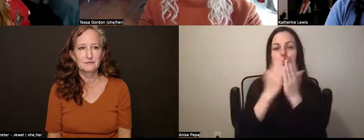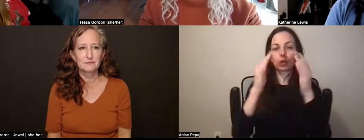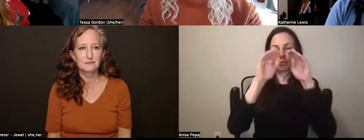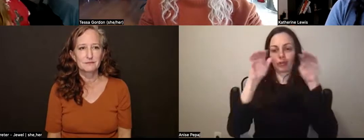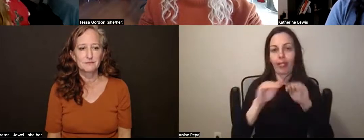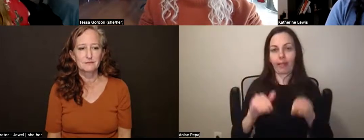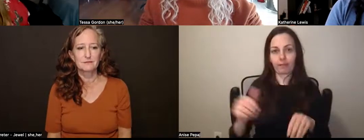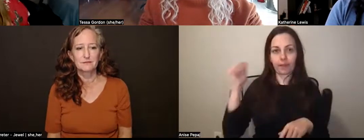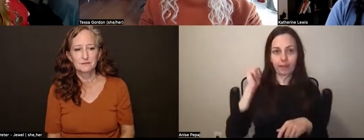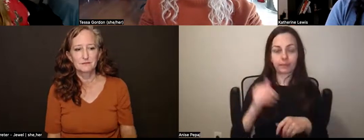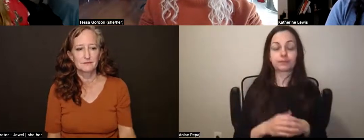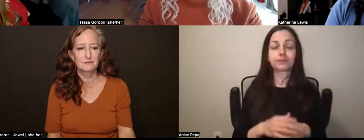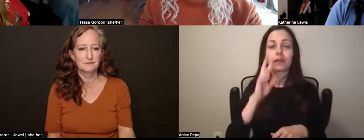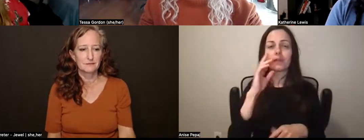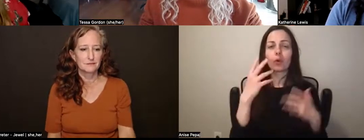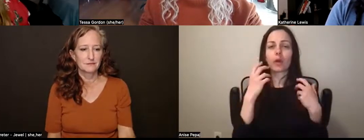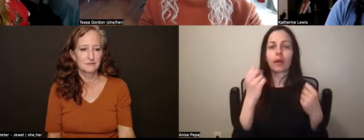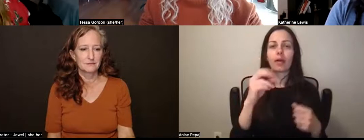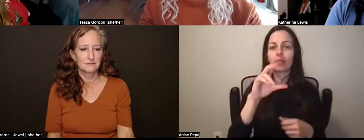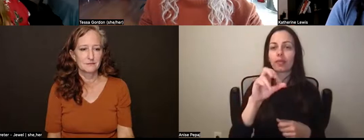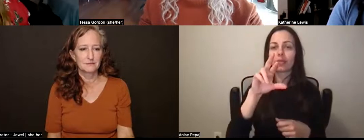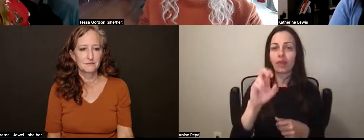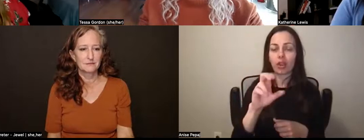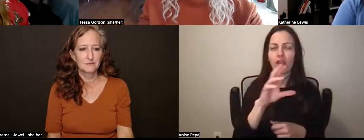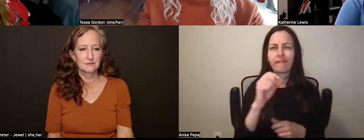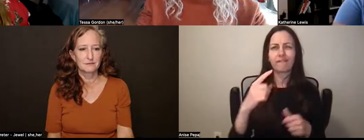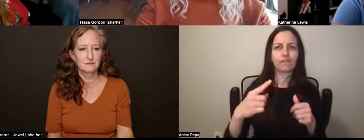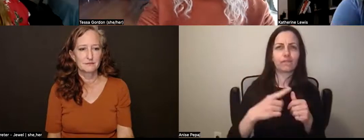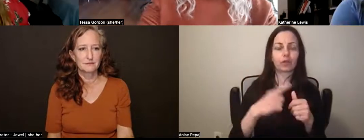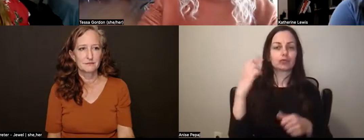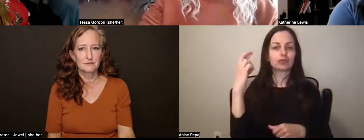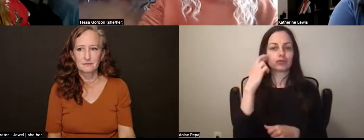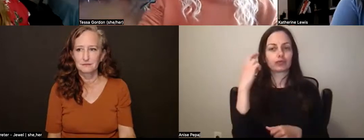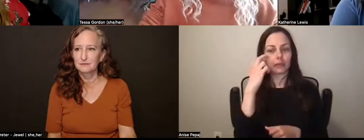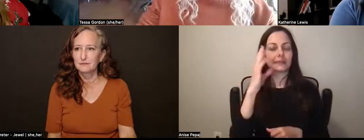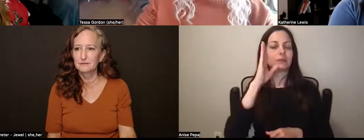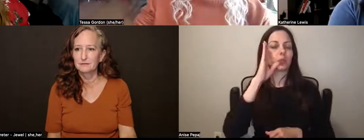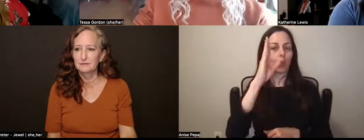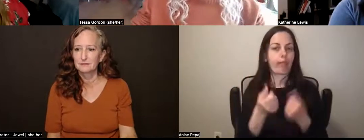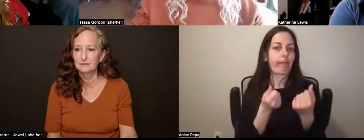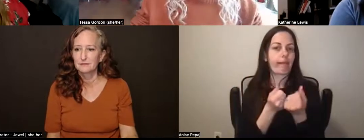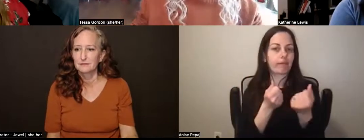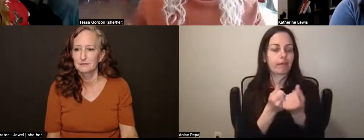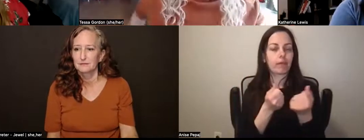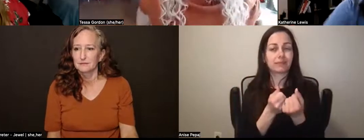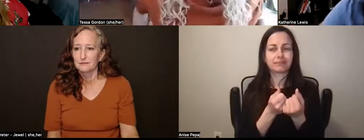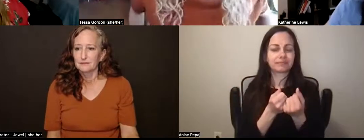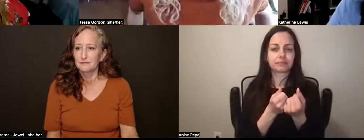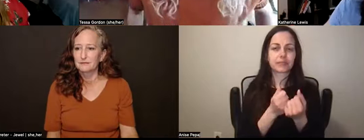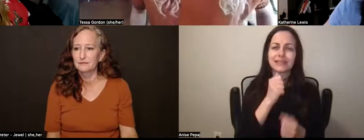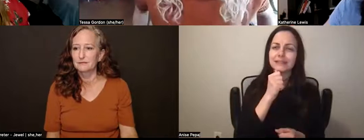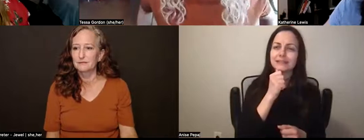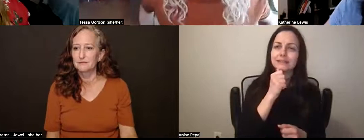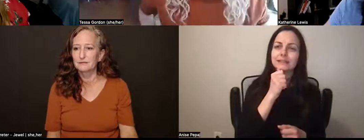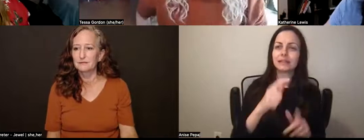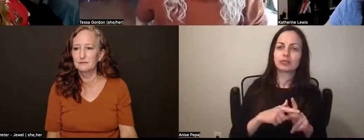healthcare equality, and when I first realized that I was going to advocate for this, didn't start because